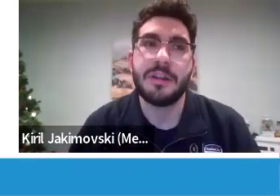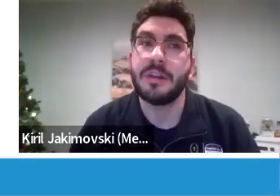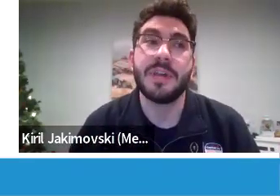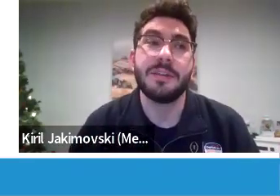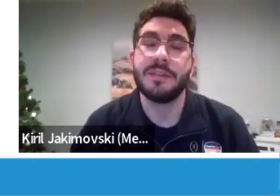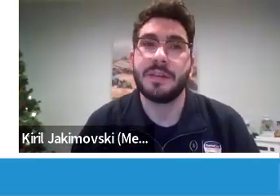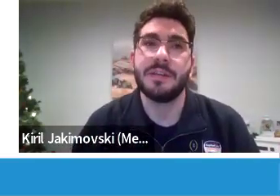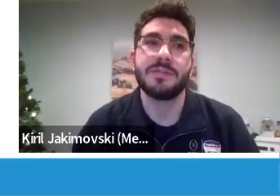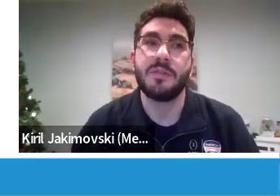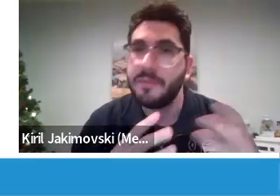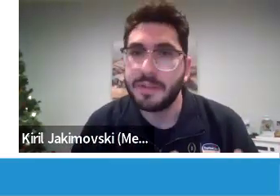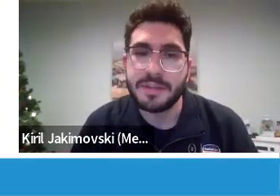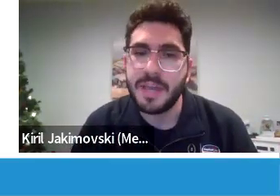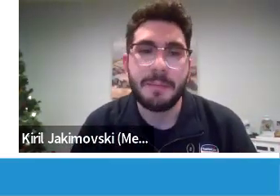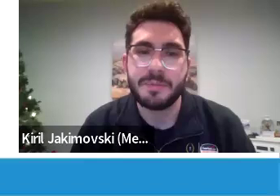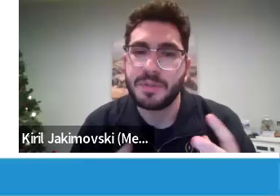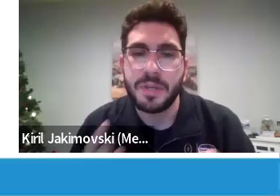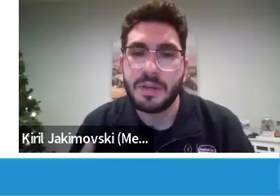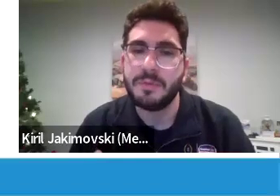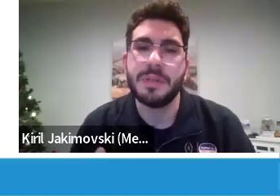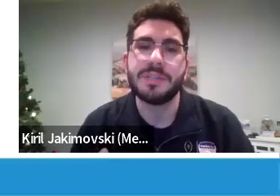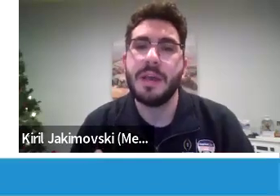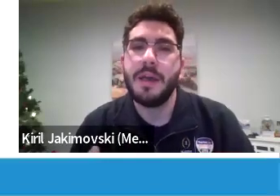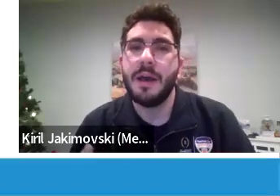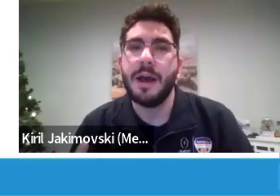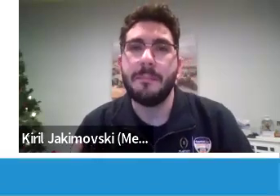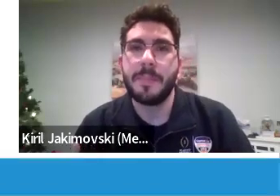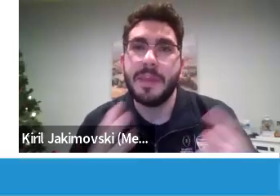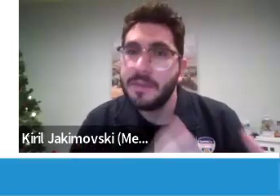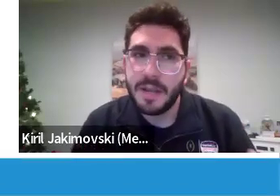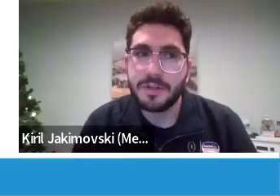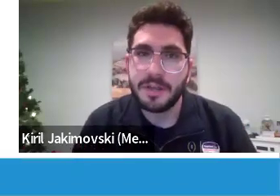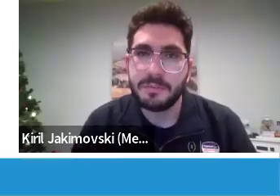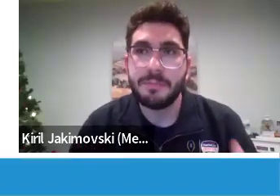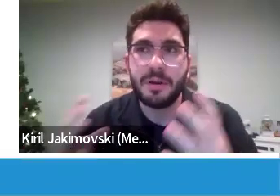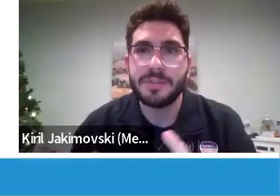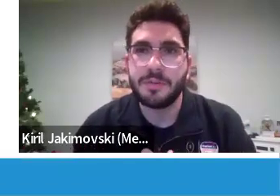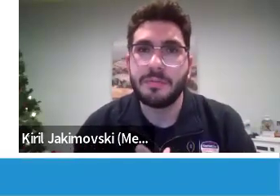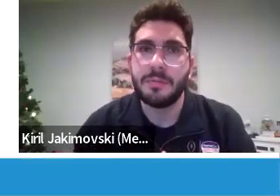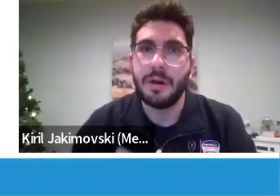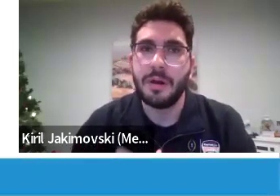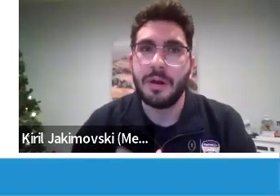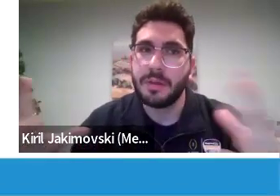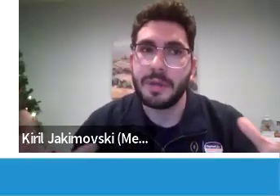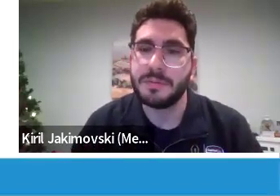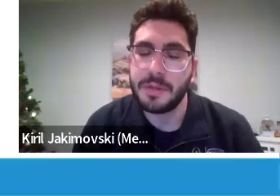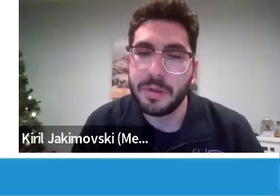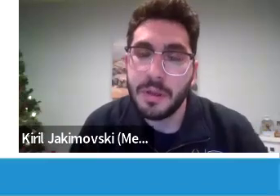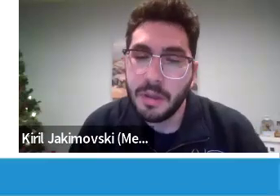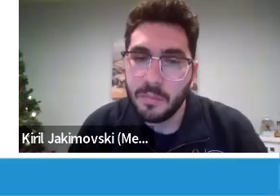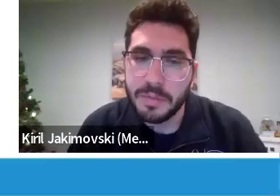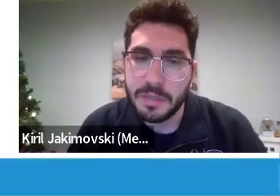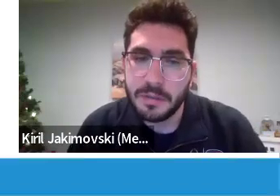action on any of these ideas or fill in these gaps between commitments in the national action plan, but also through all the other mechanisms